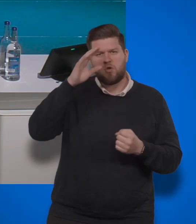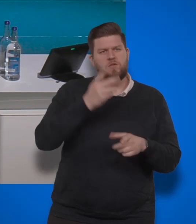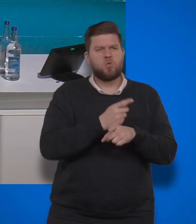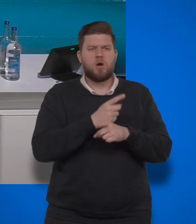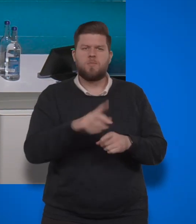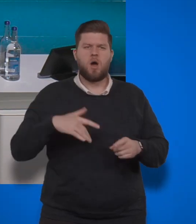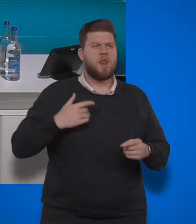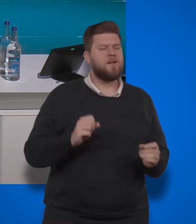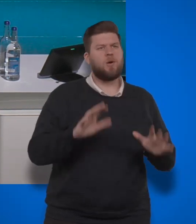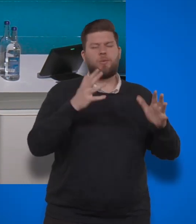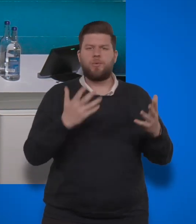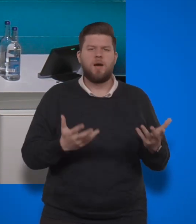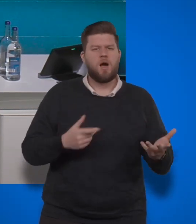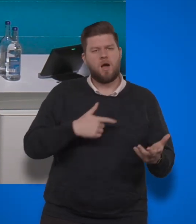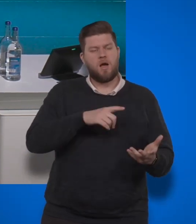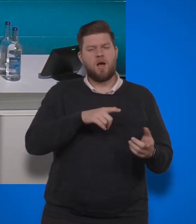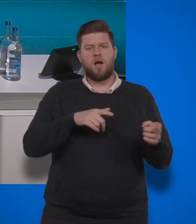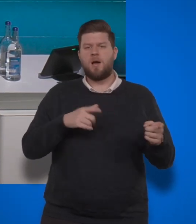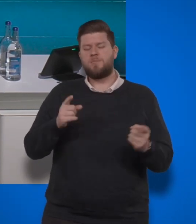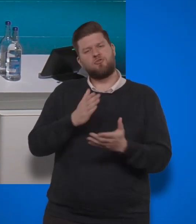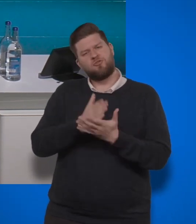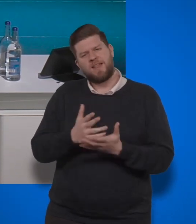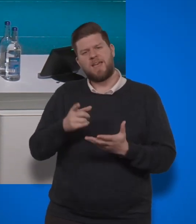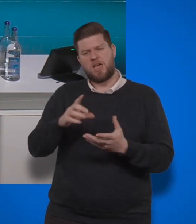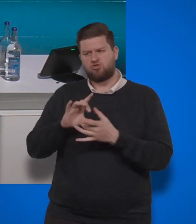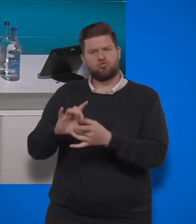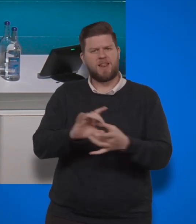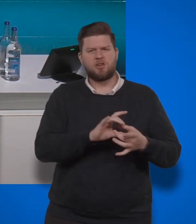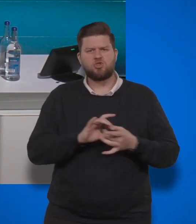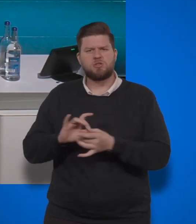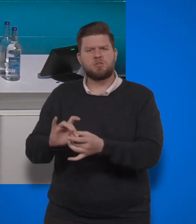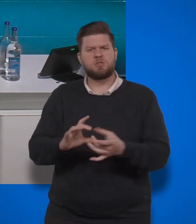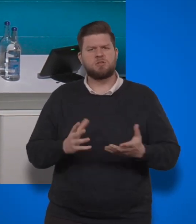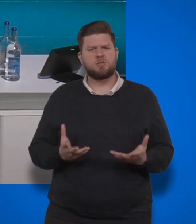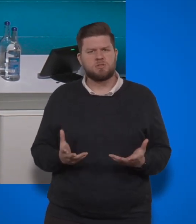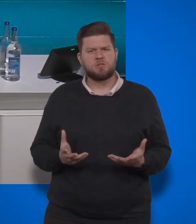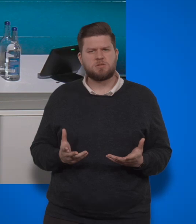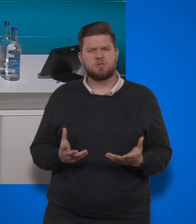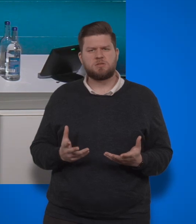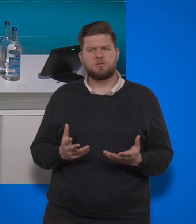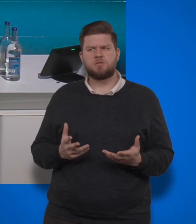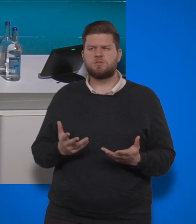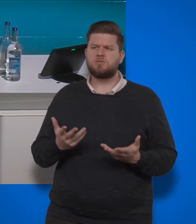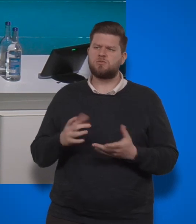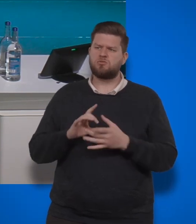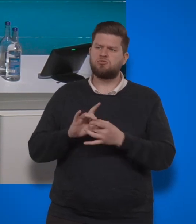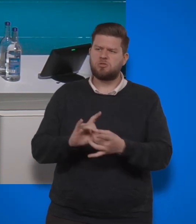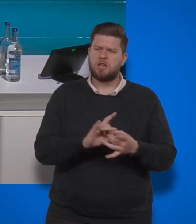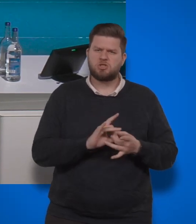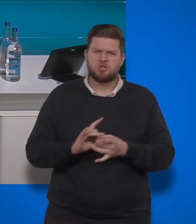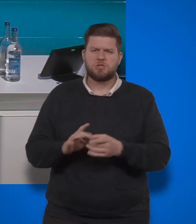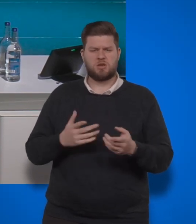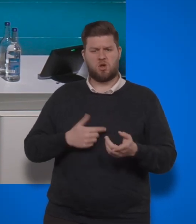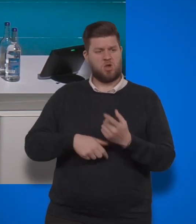that kind of thing. Actually, why is consciousness central? Answer, because of its relations. It is our ability